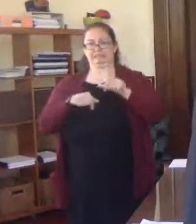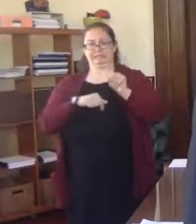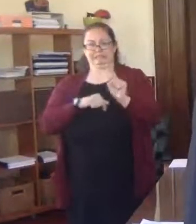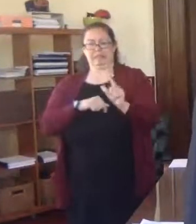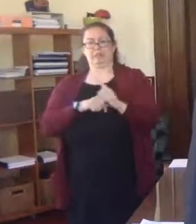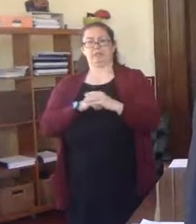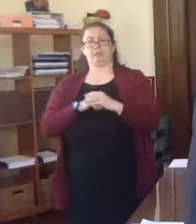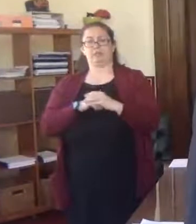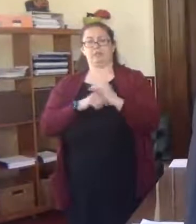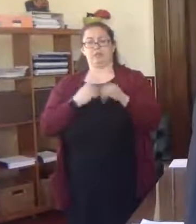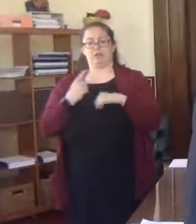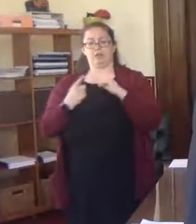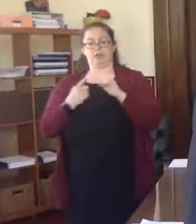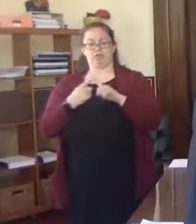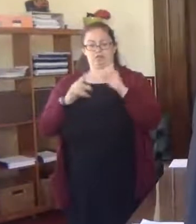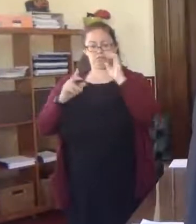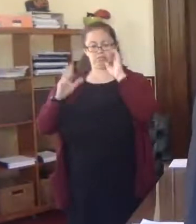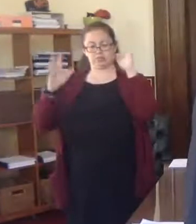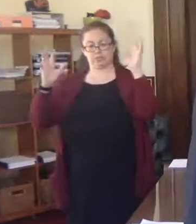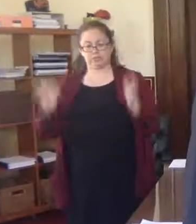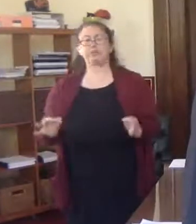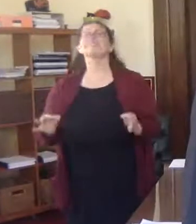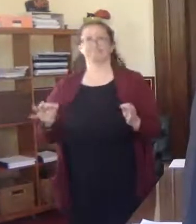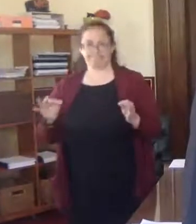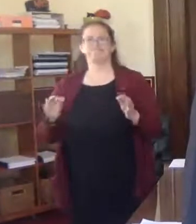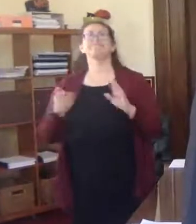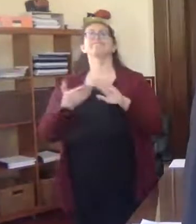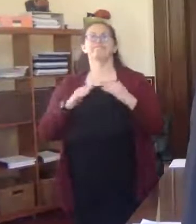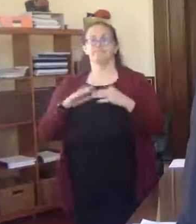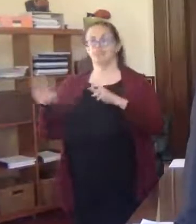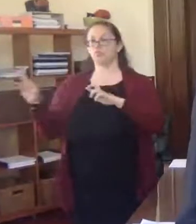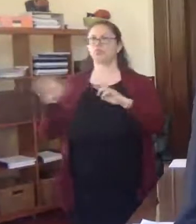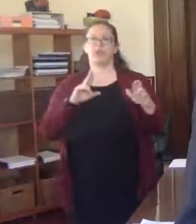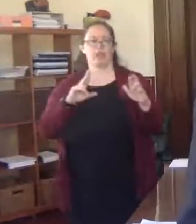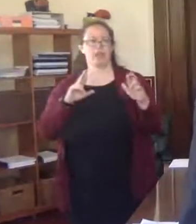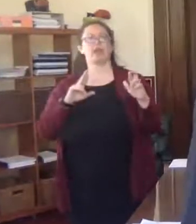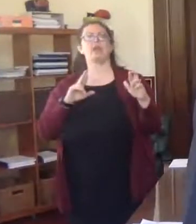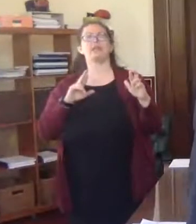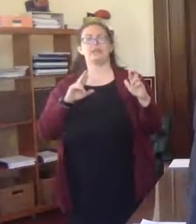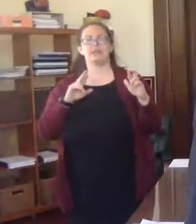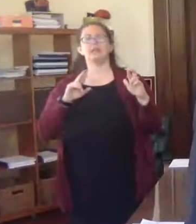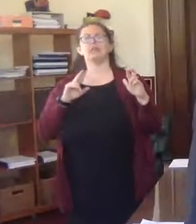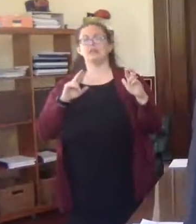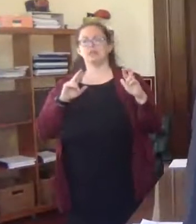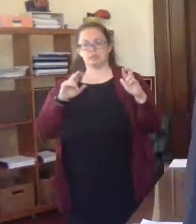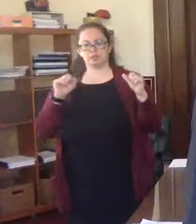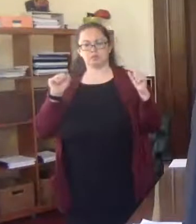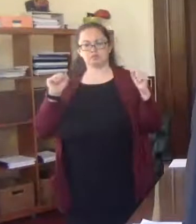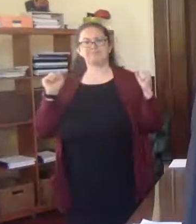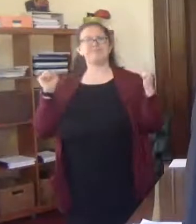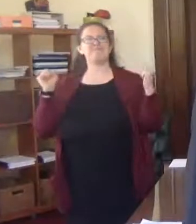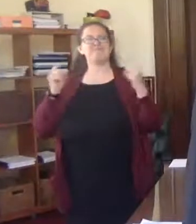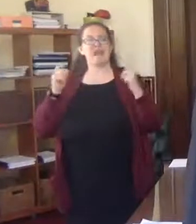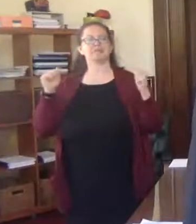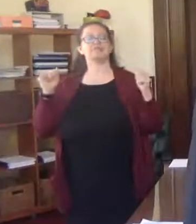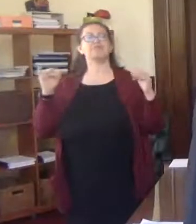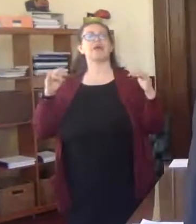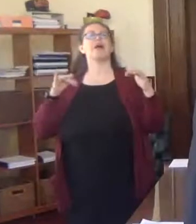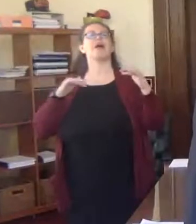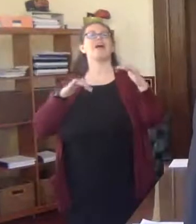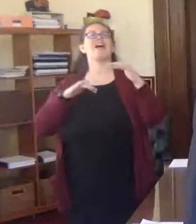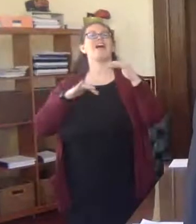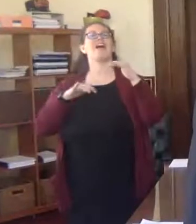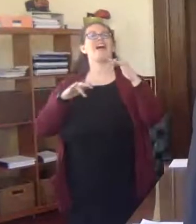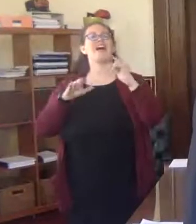we're determining when the city will be ready to reopen parts of the economy. And so that's been a